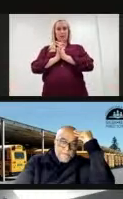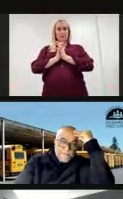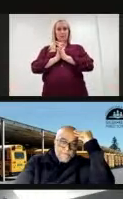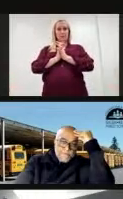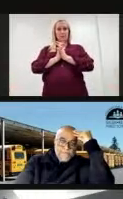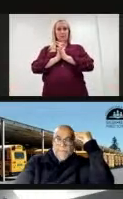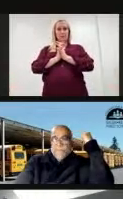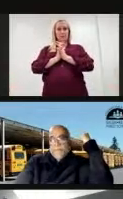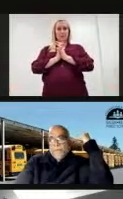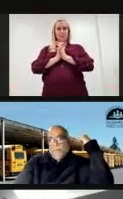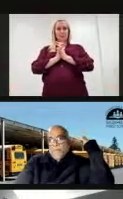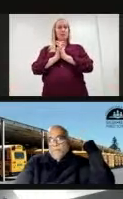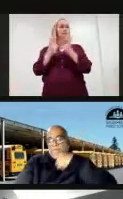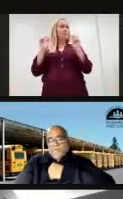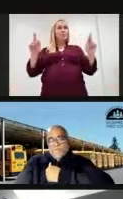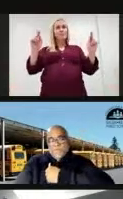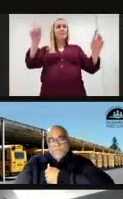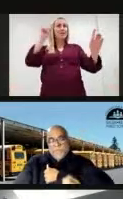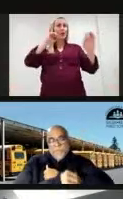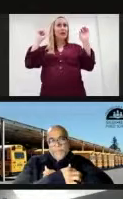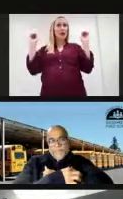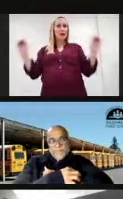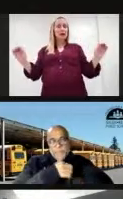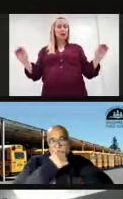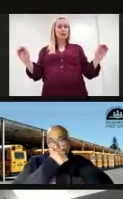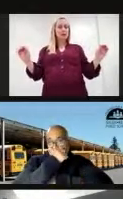All right, hearing none.